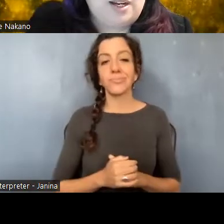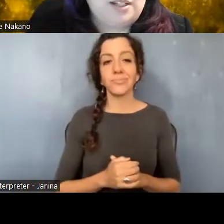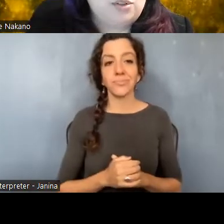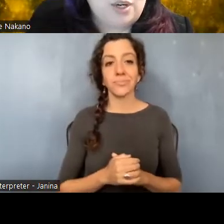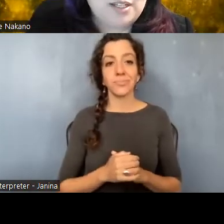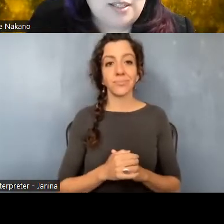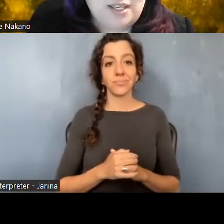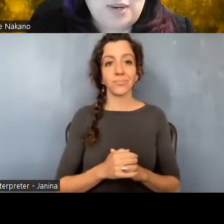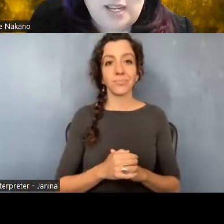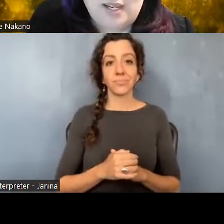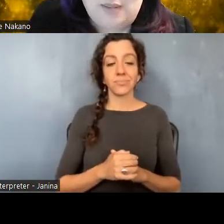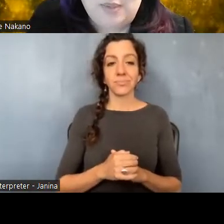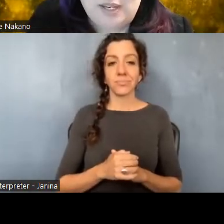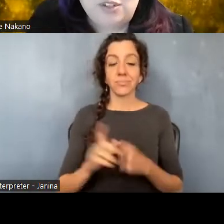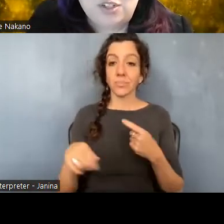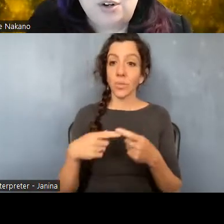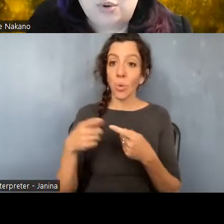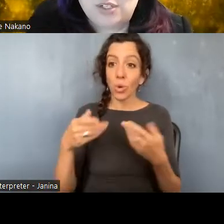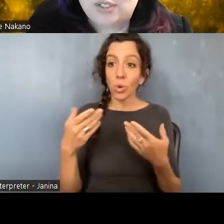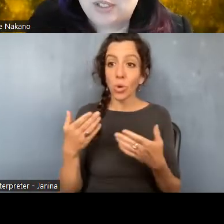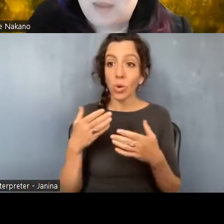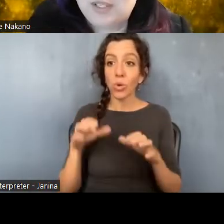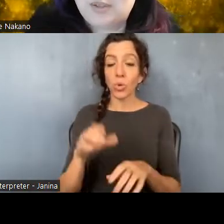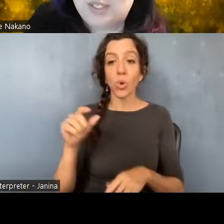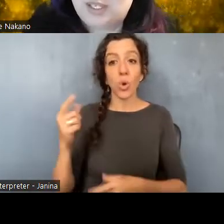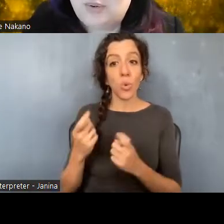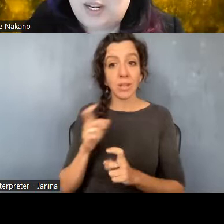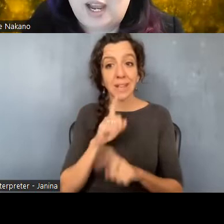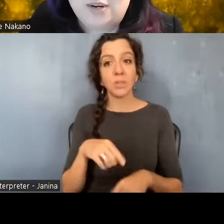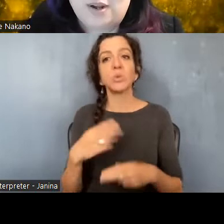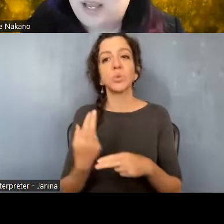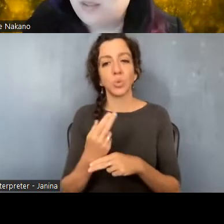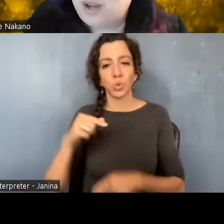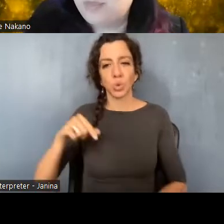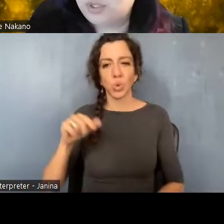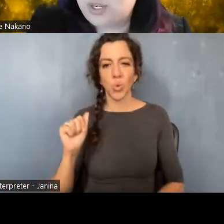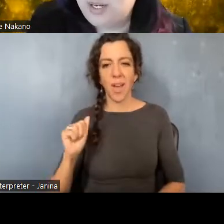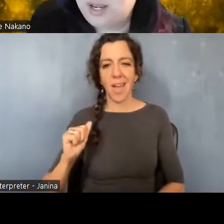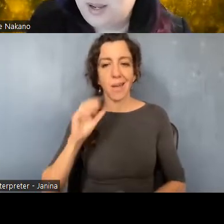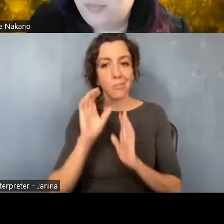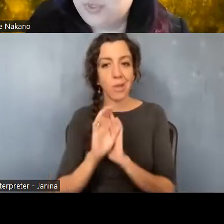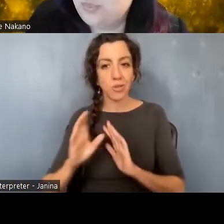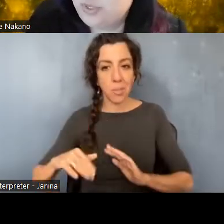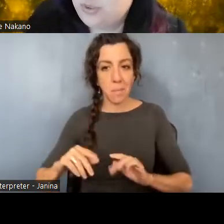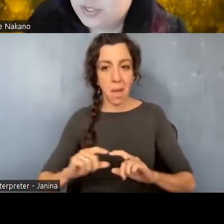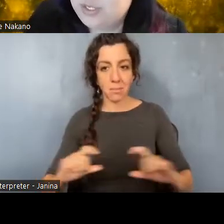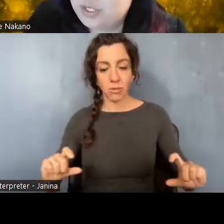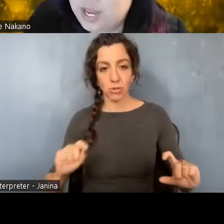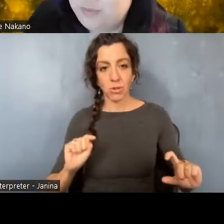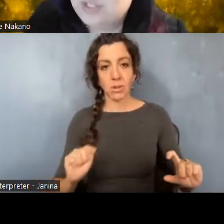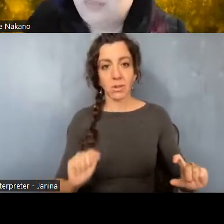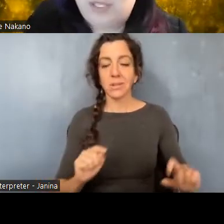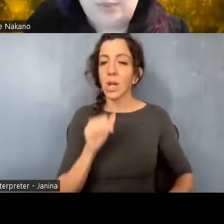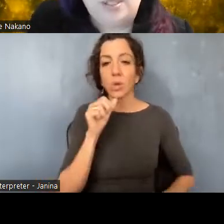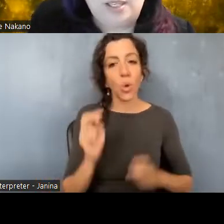you join us in the Q&A, again, share your questions and comments using the Q&A icon at the bottom of your screen. Don't put your question in the